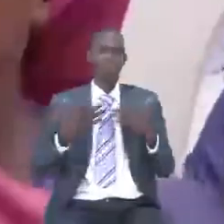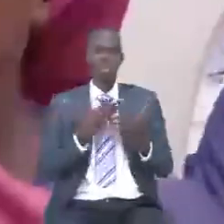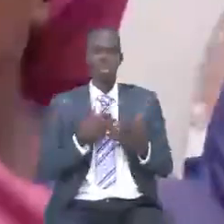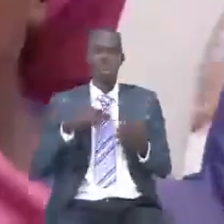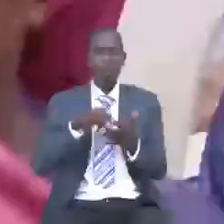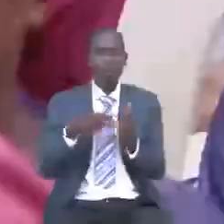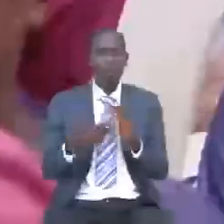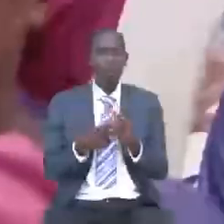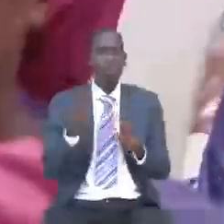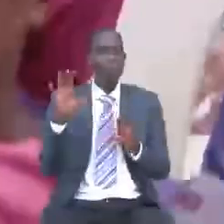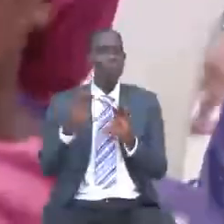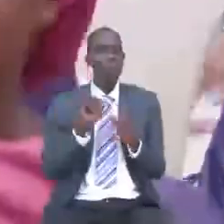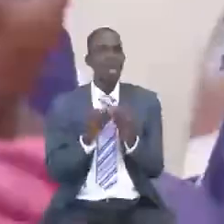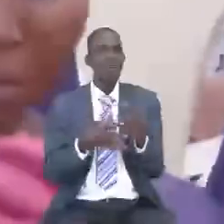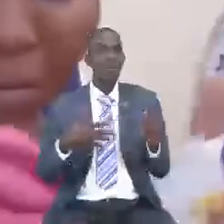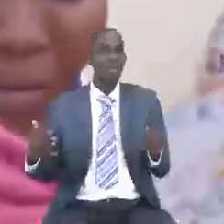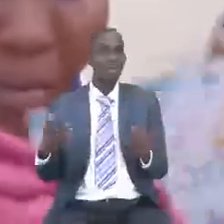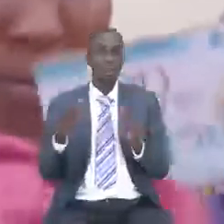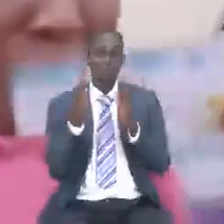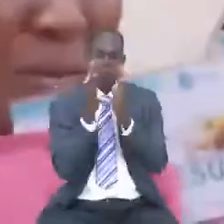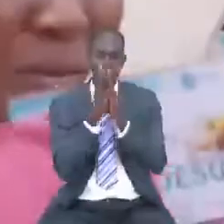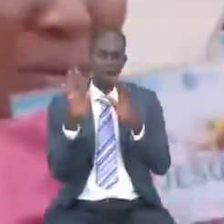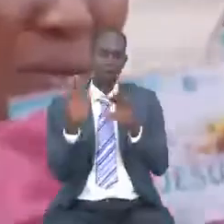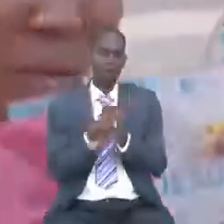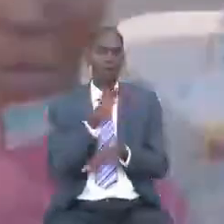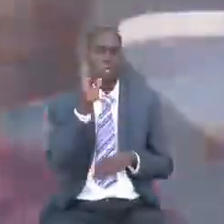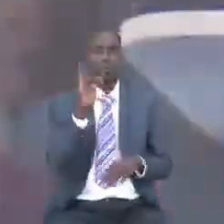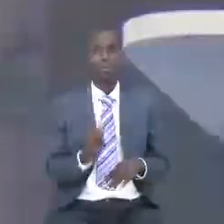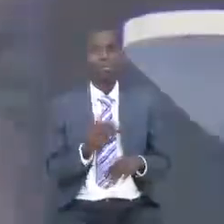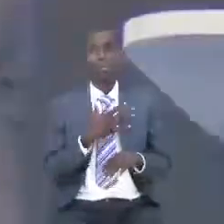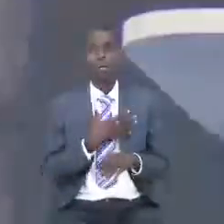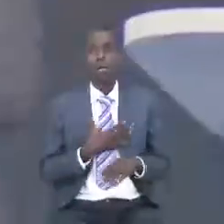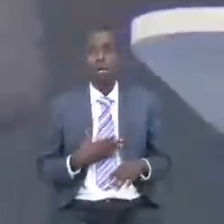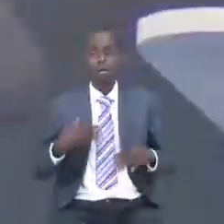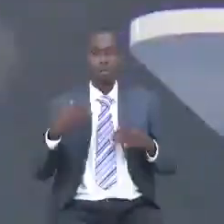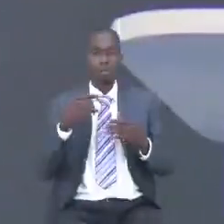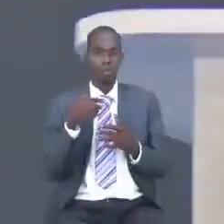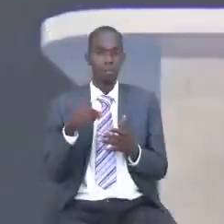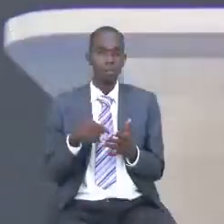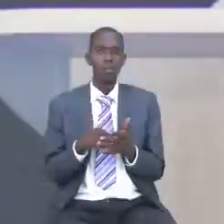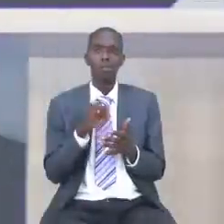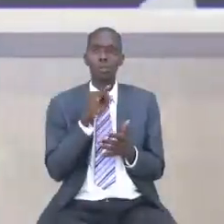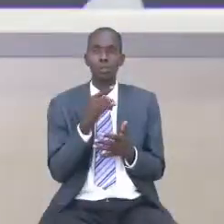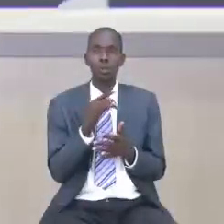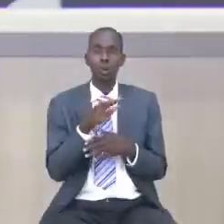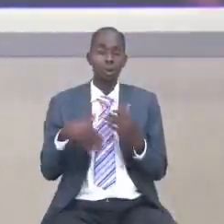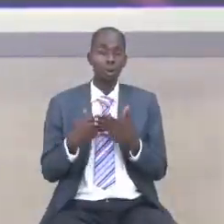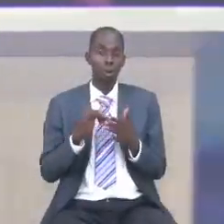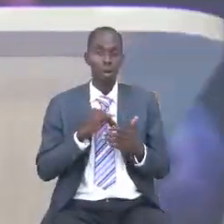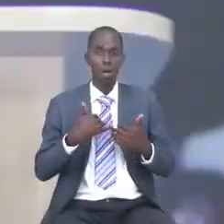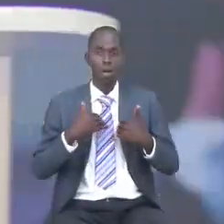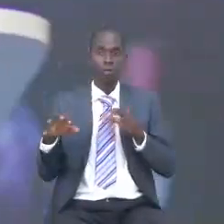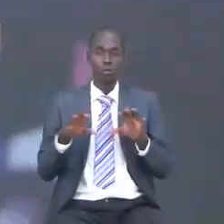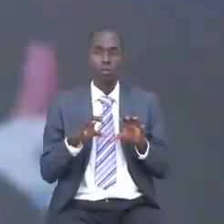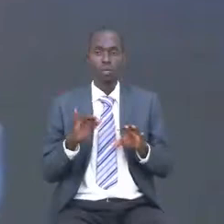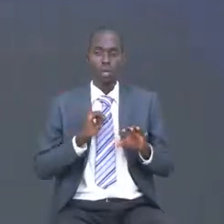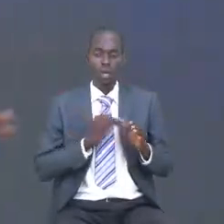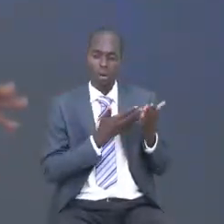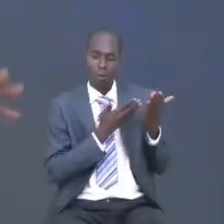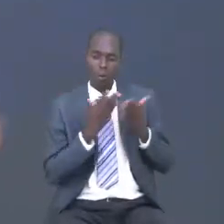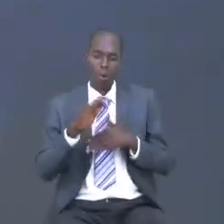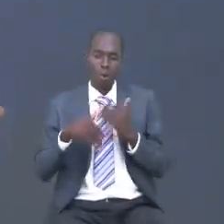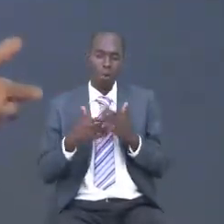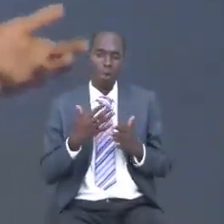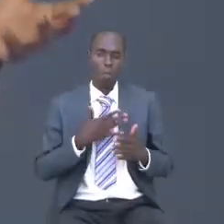everything prayerfully. Lord, this that I have to do, I bring all my heart, all my intelligence, all